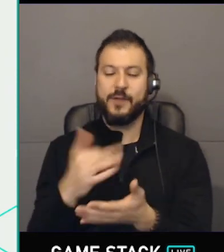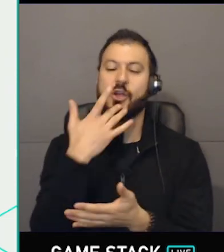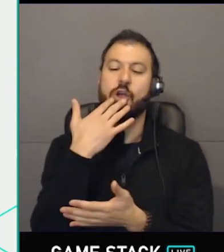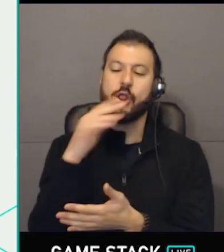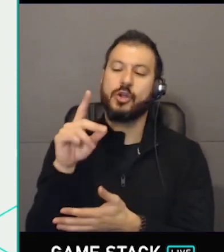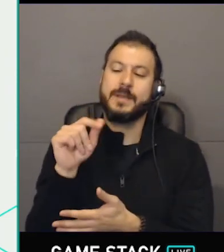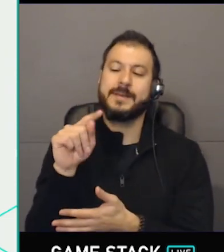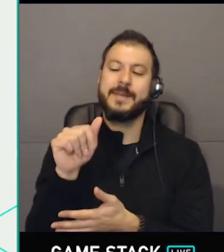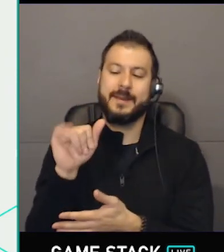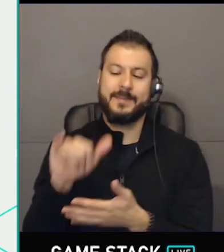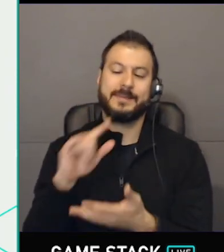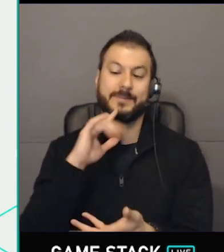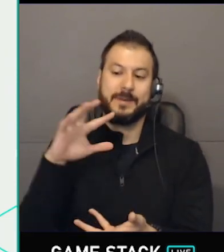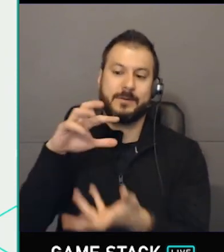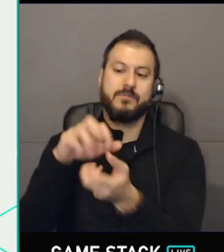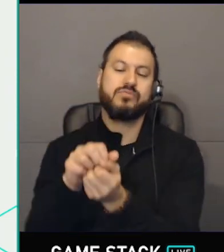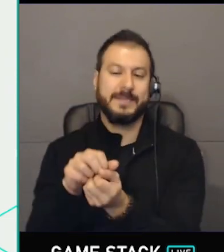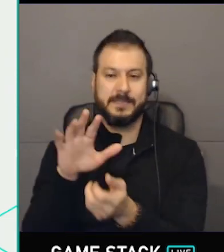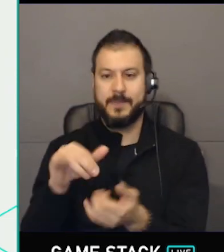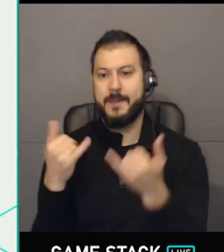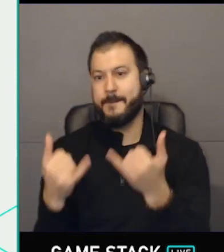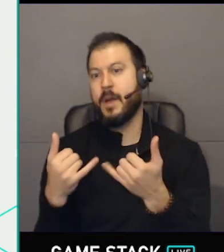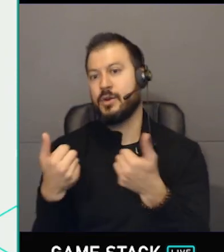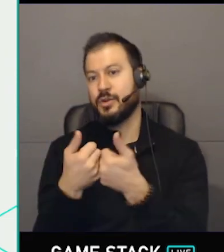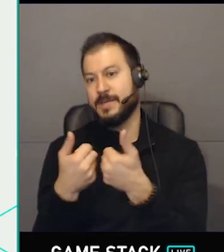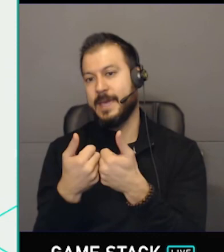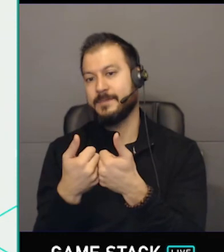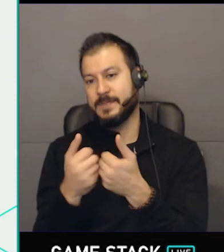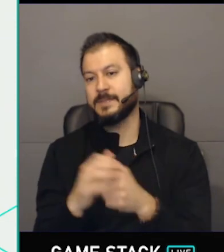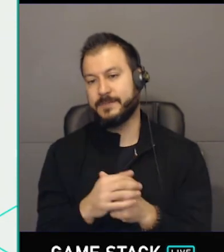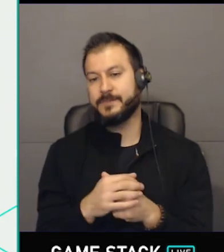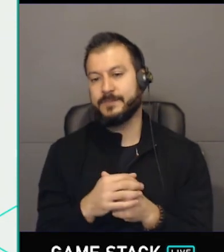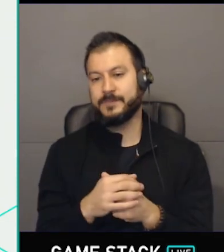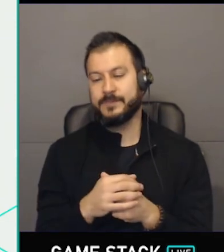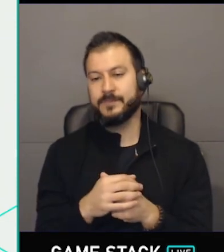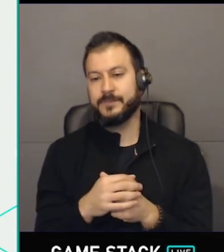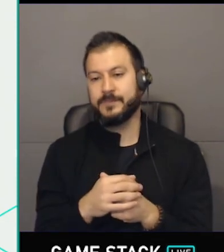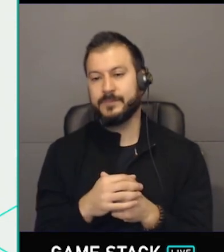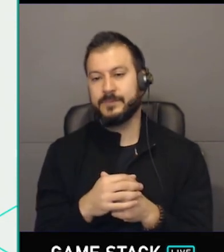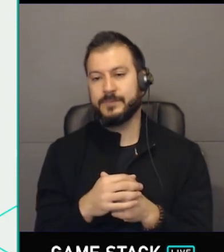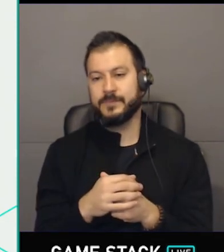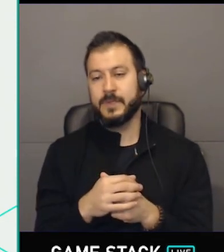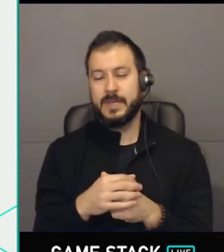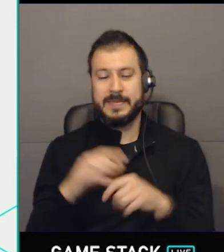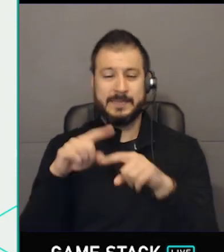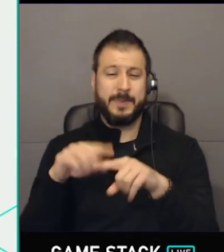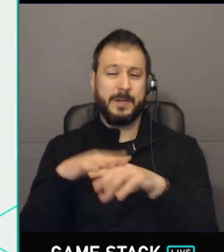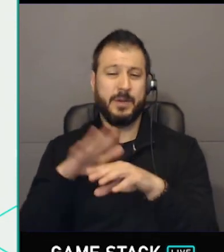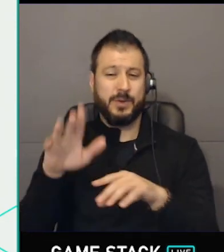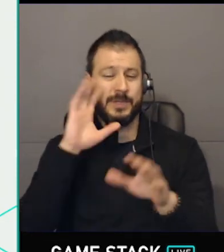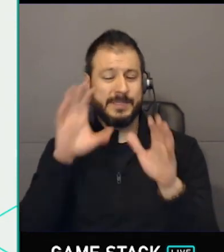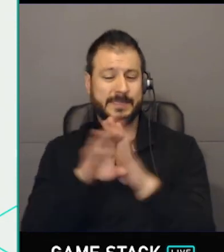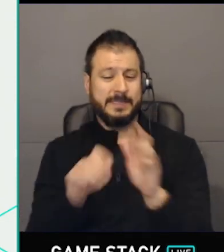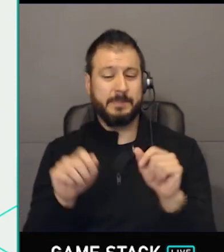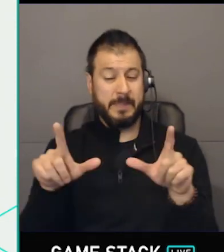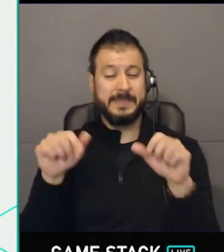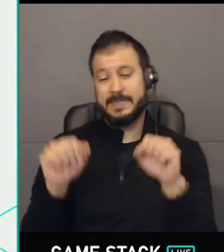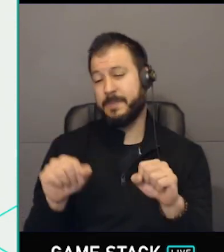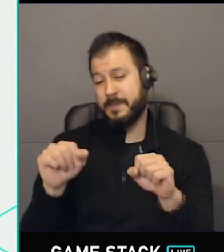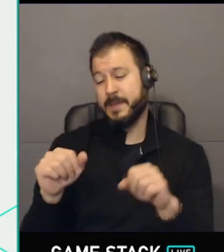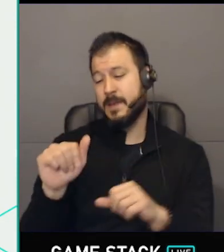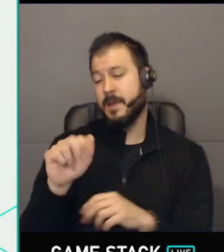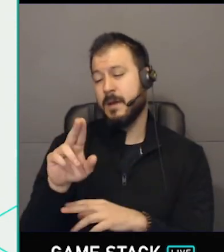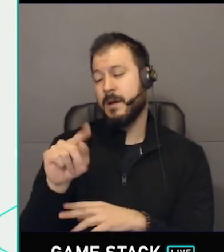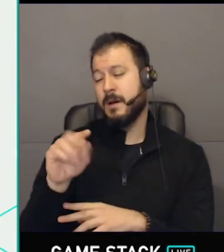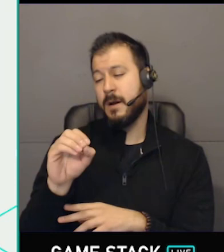been compressed by modern games' internal tone mappers. Depending on your display's capabilities, Auto HDR can